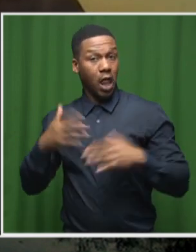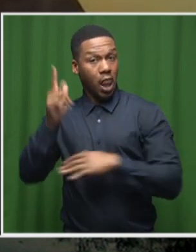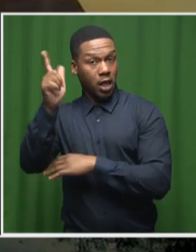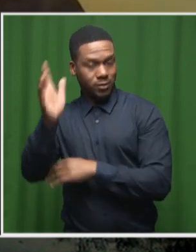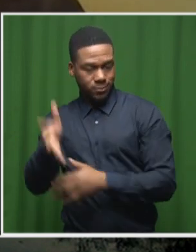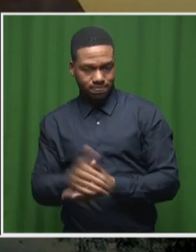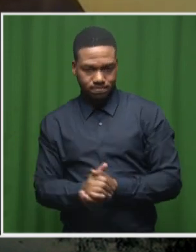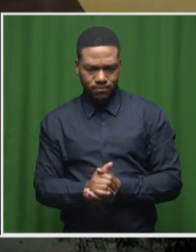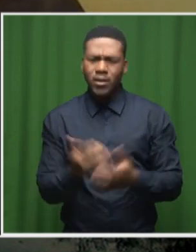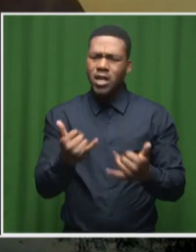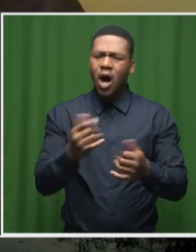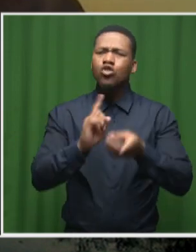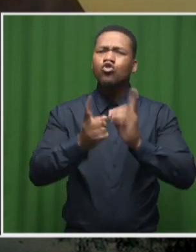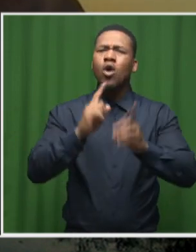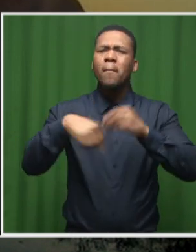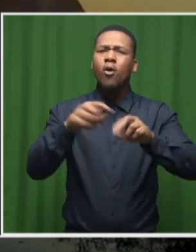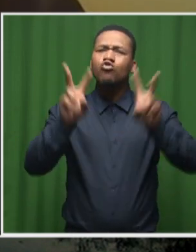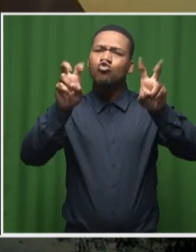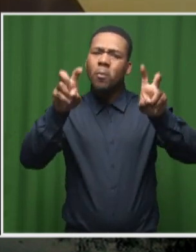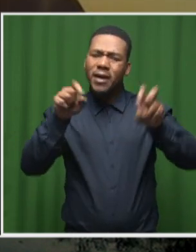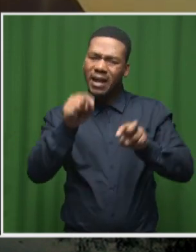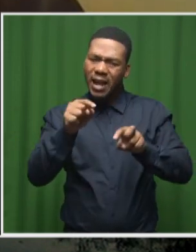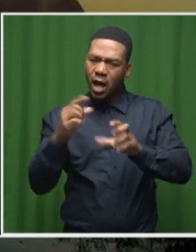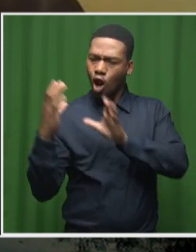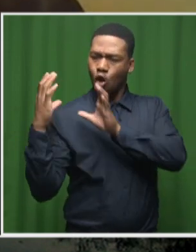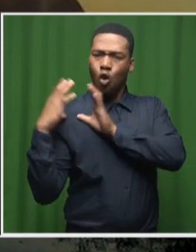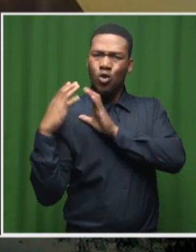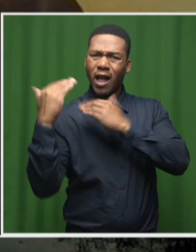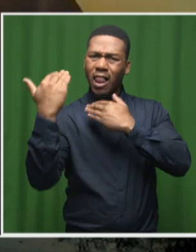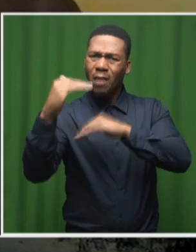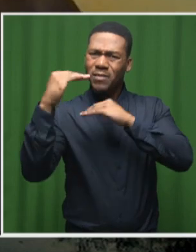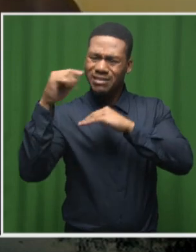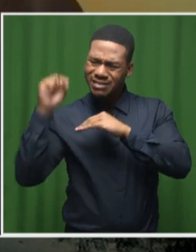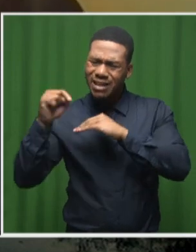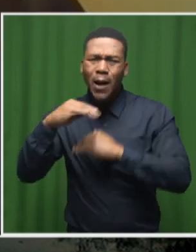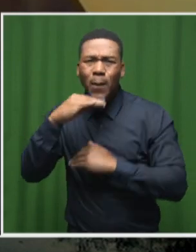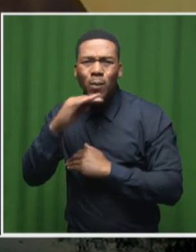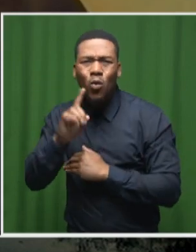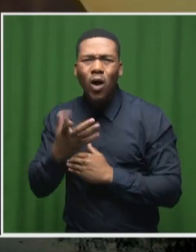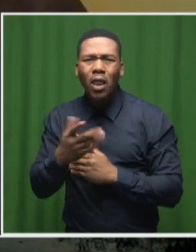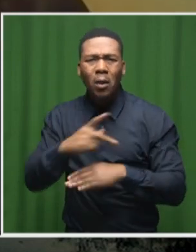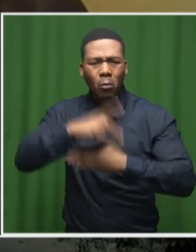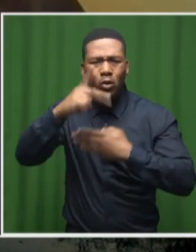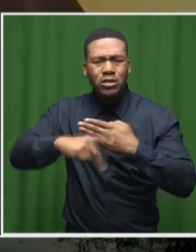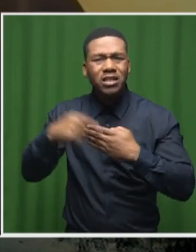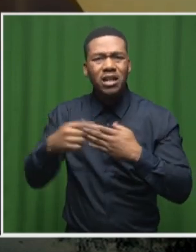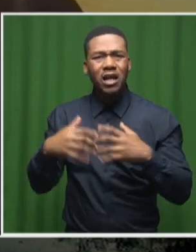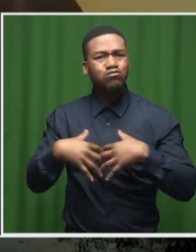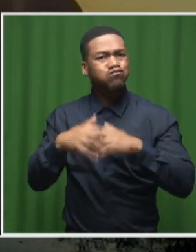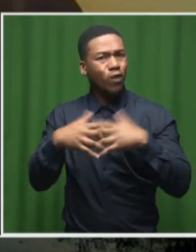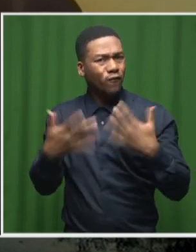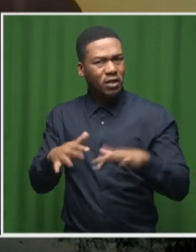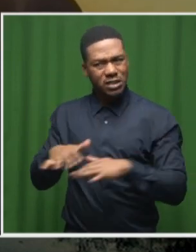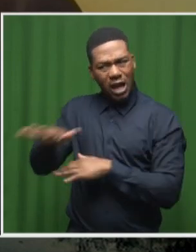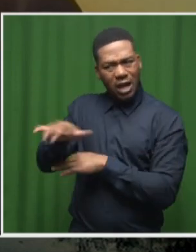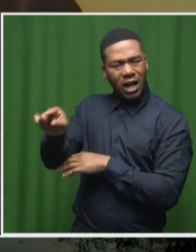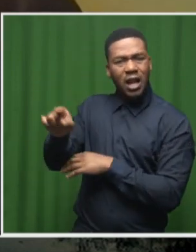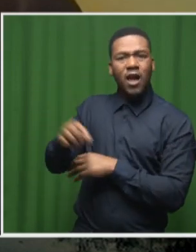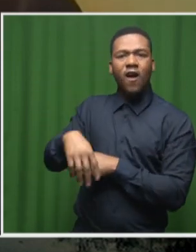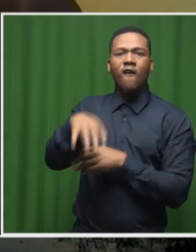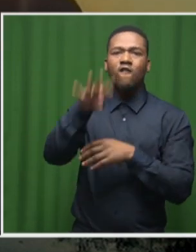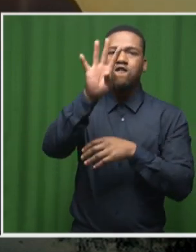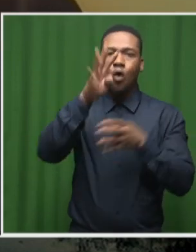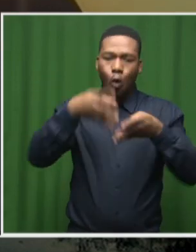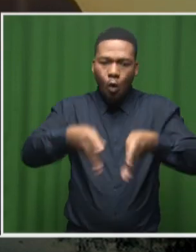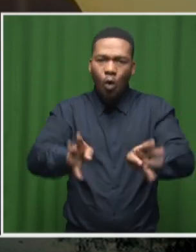load limiting now, because this is a pilot project that has been started, I know, in the Fourways area. Talk to us about that.